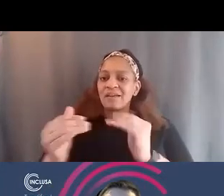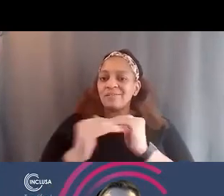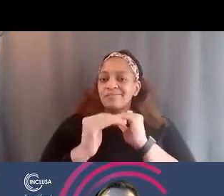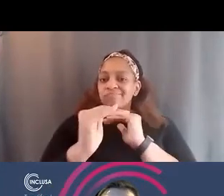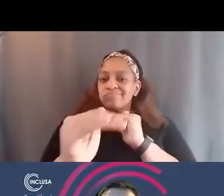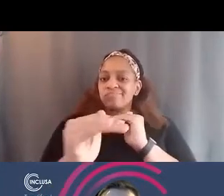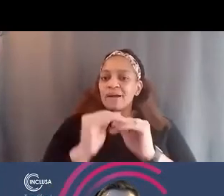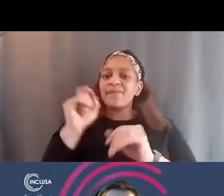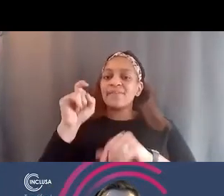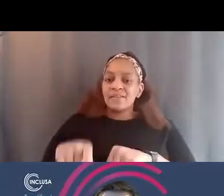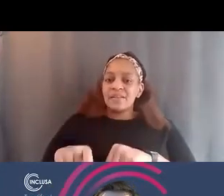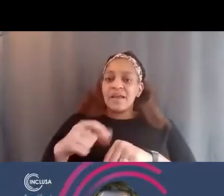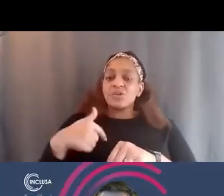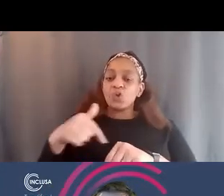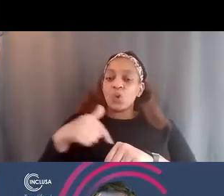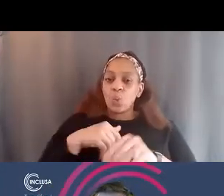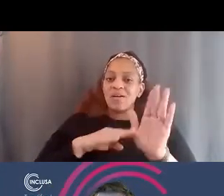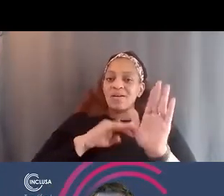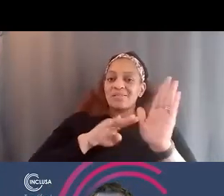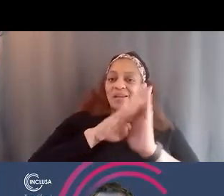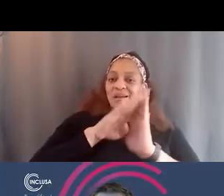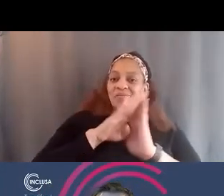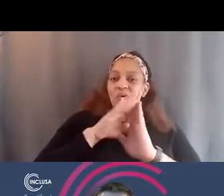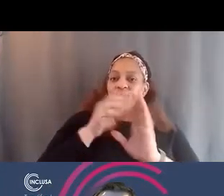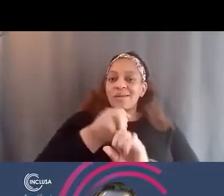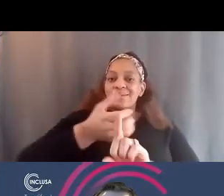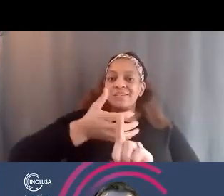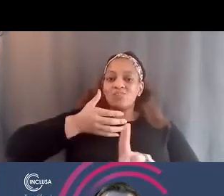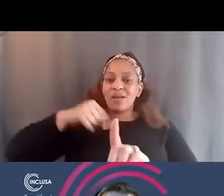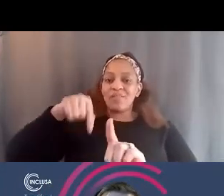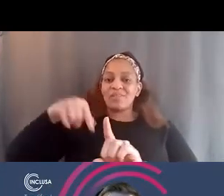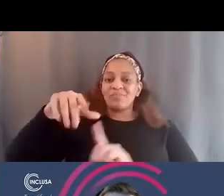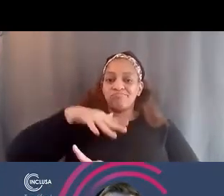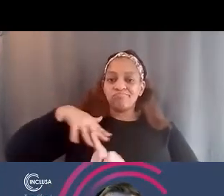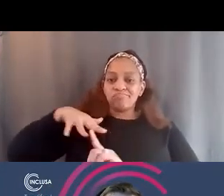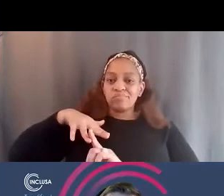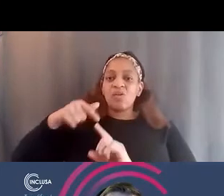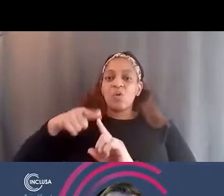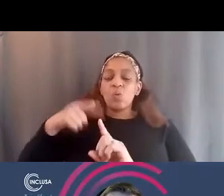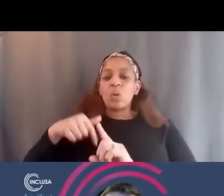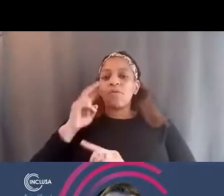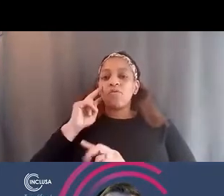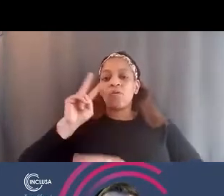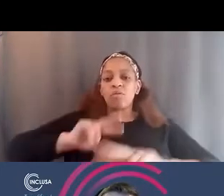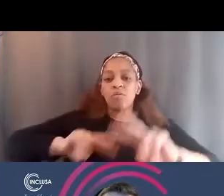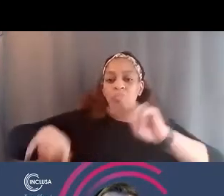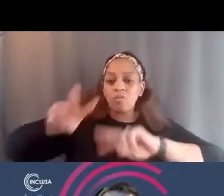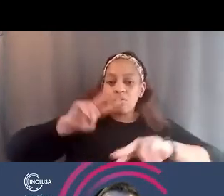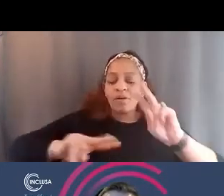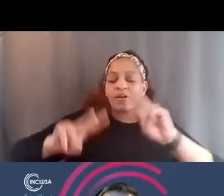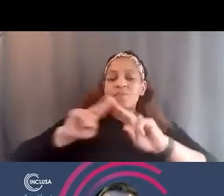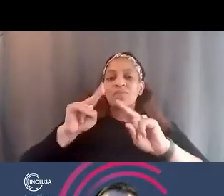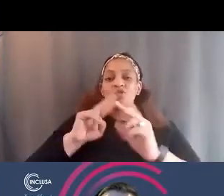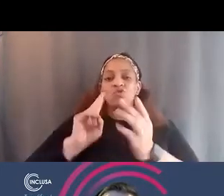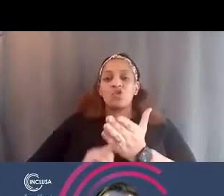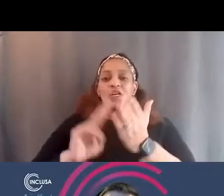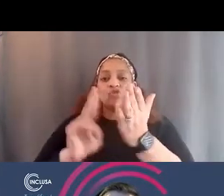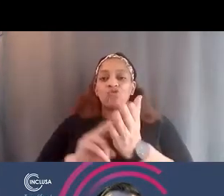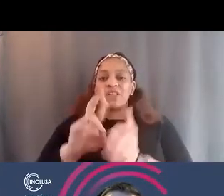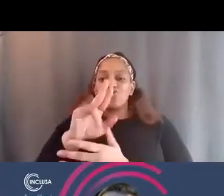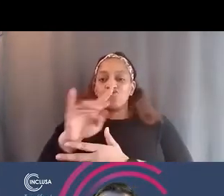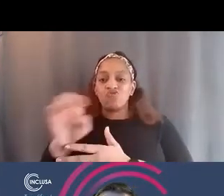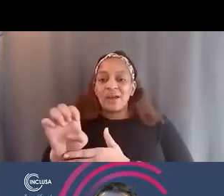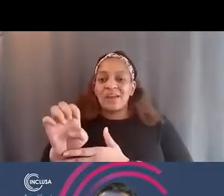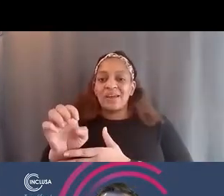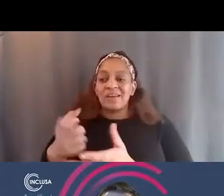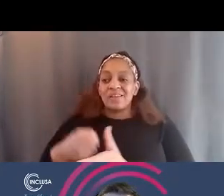So as we've grown and expanded this, we've been able to then continue to look at the contracted rate in which we